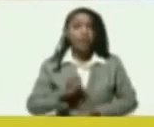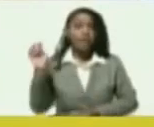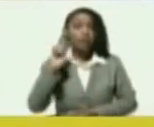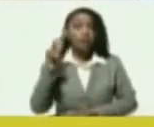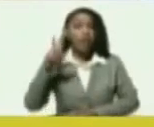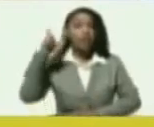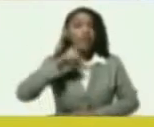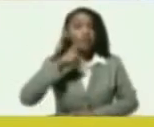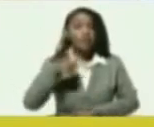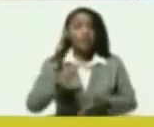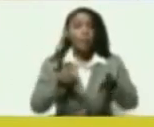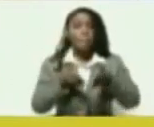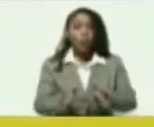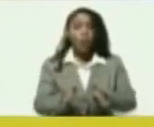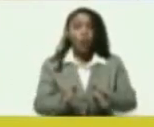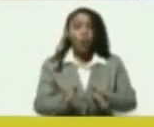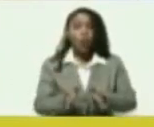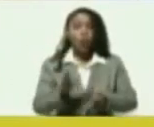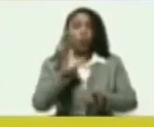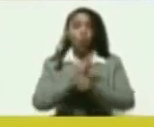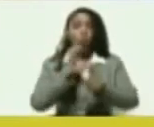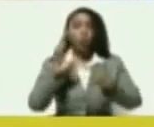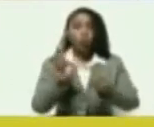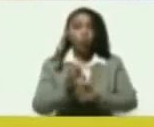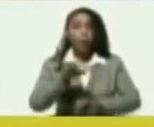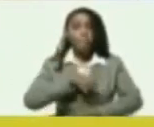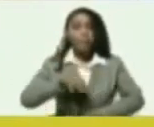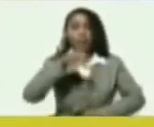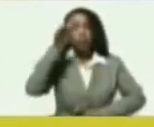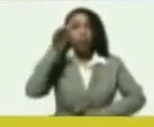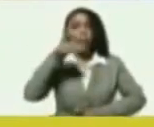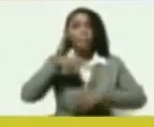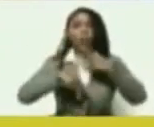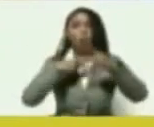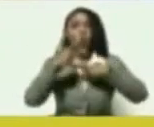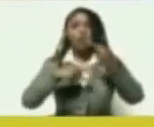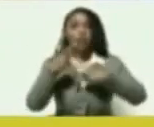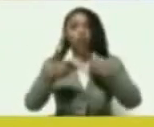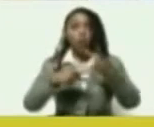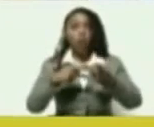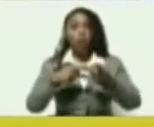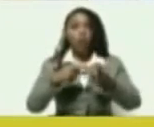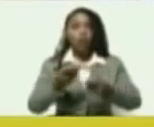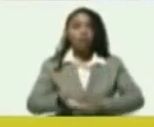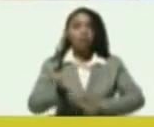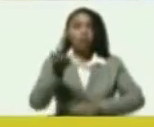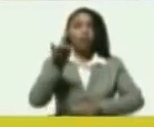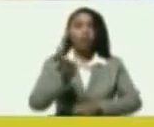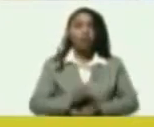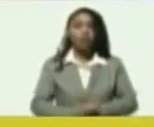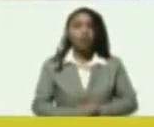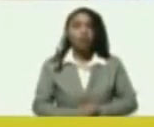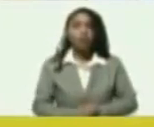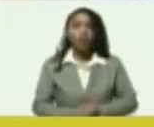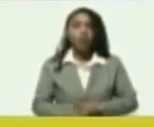historian, Venezuela needs a rebirth, cultural, spiritual